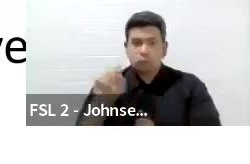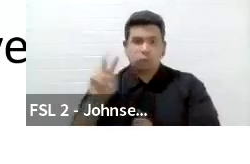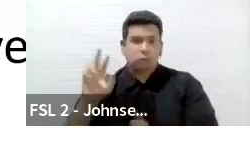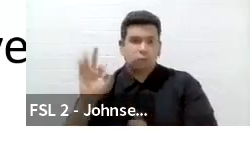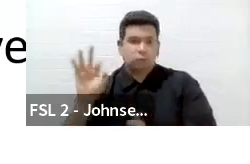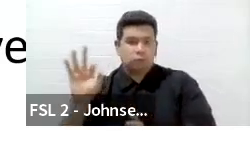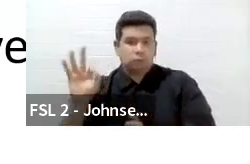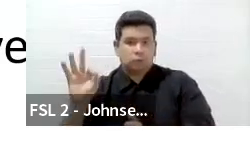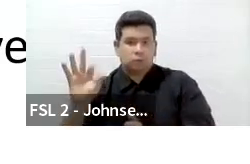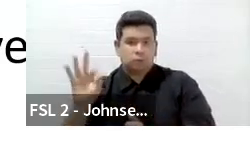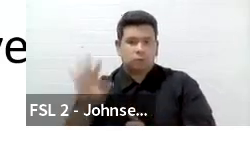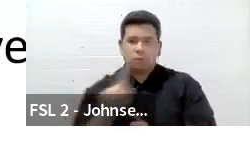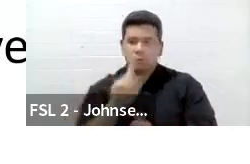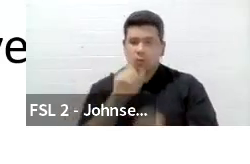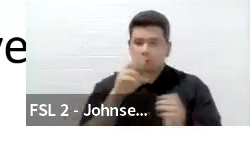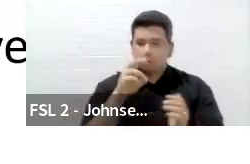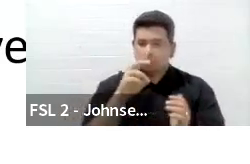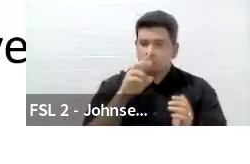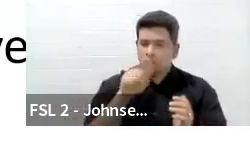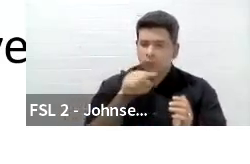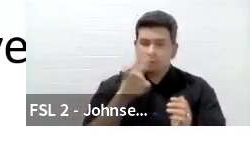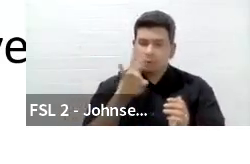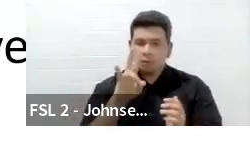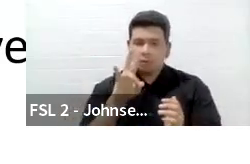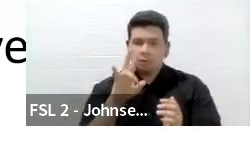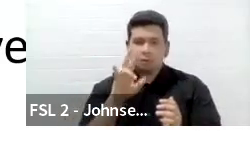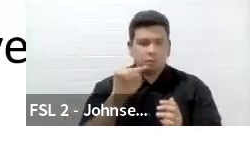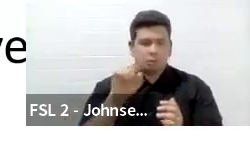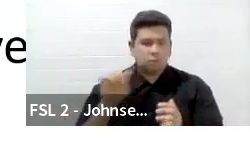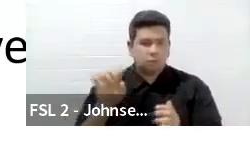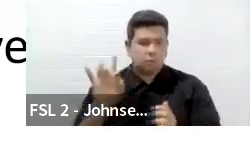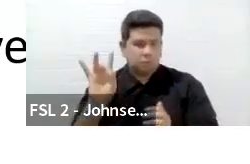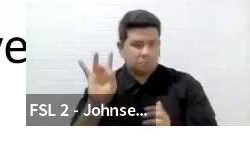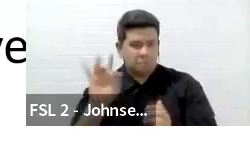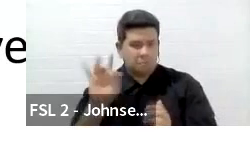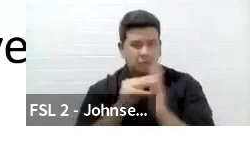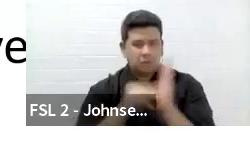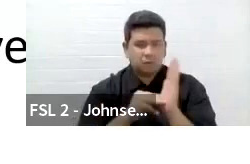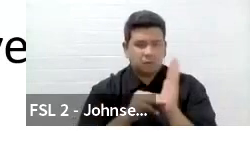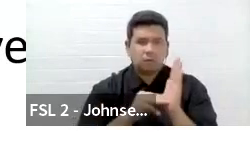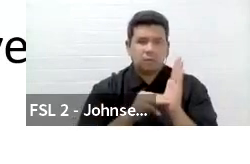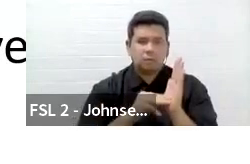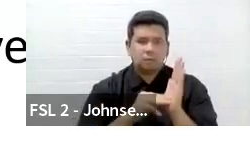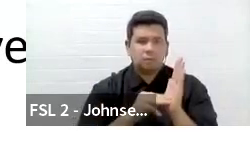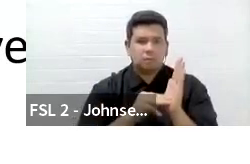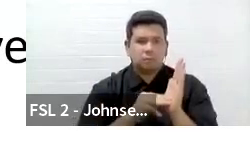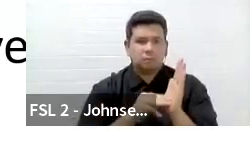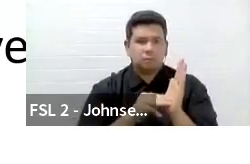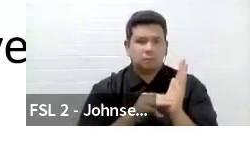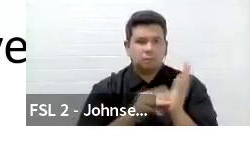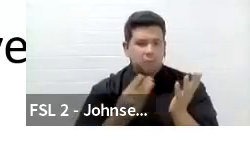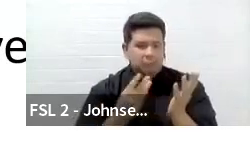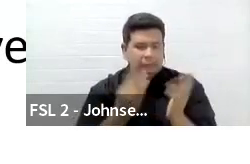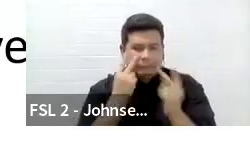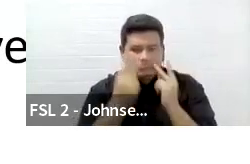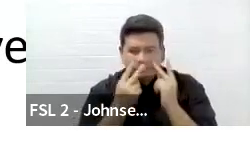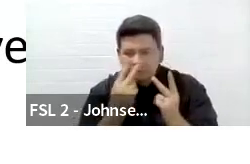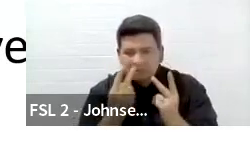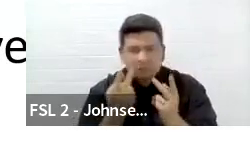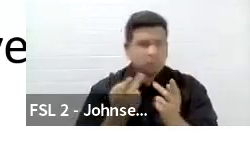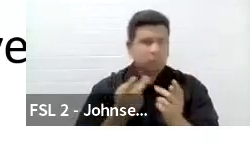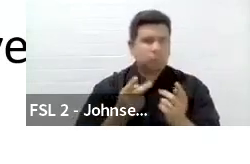hovered between 1.7 to 1.8 million, no? And no significant or drastic change. And the same